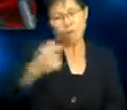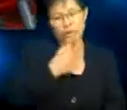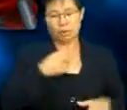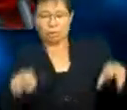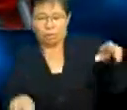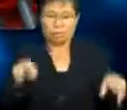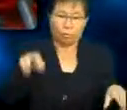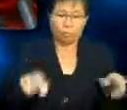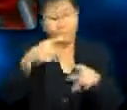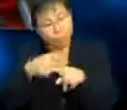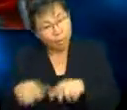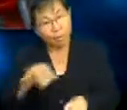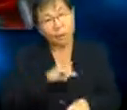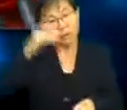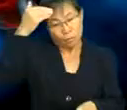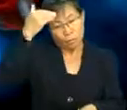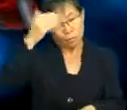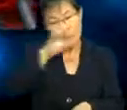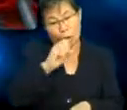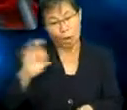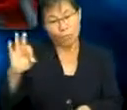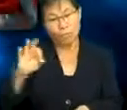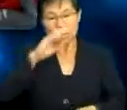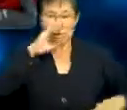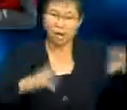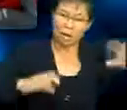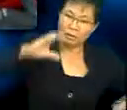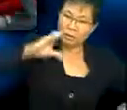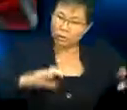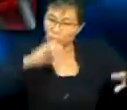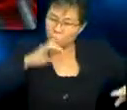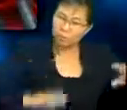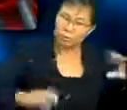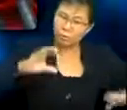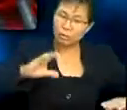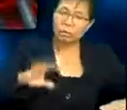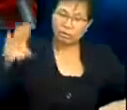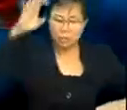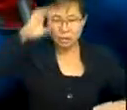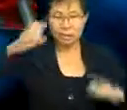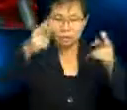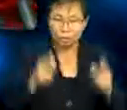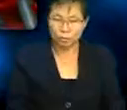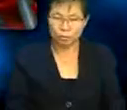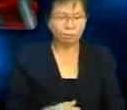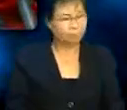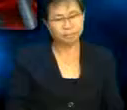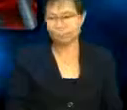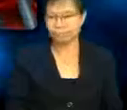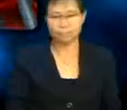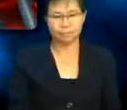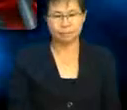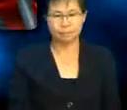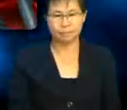forget that I'm only a robot. But I know of a cartoon character who thinks he is